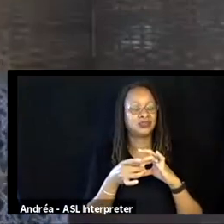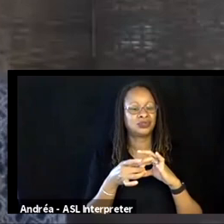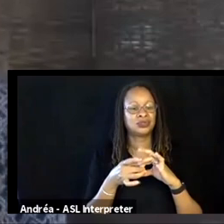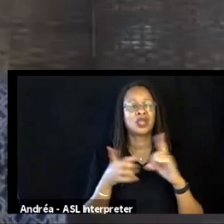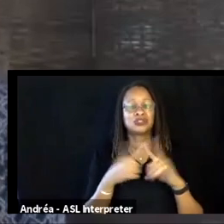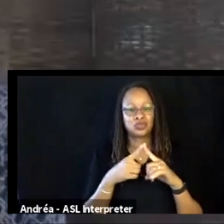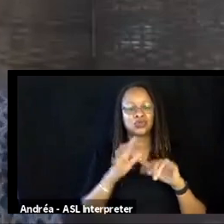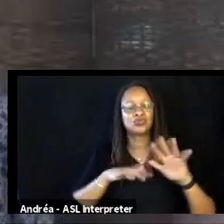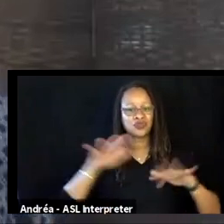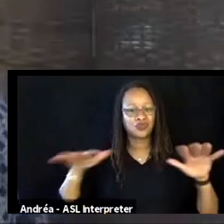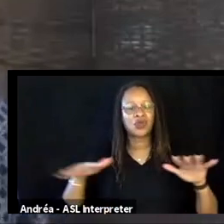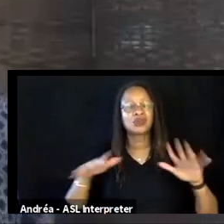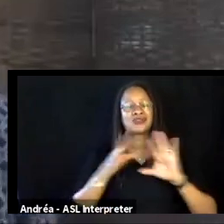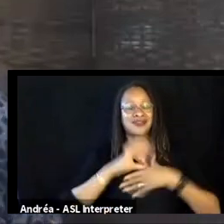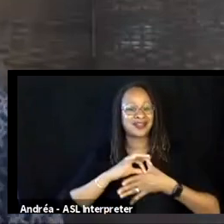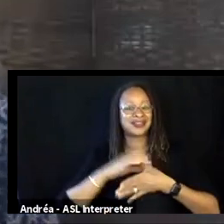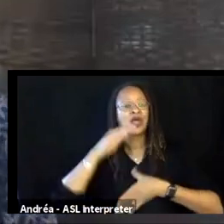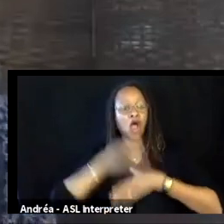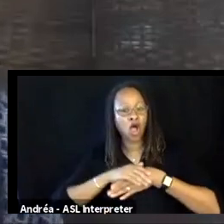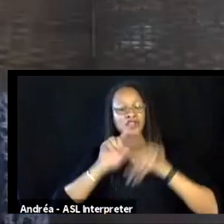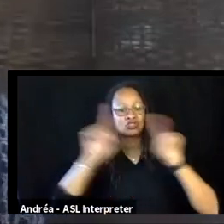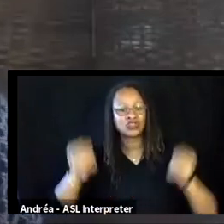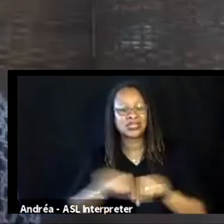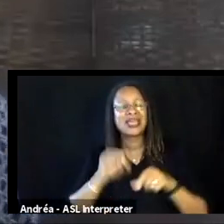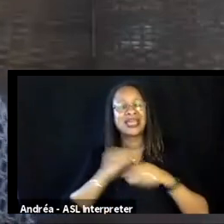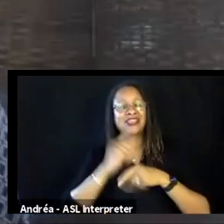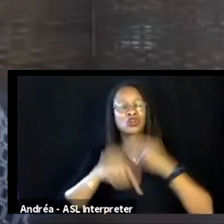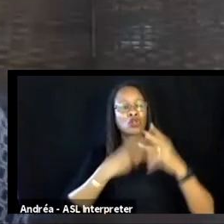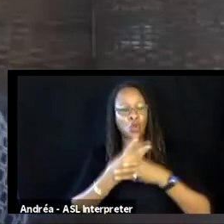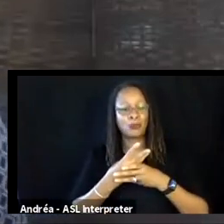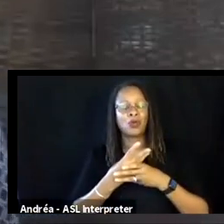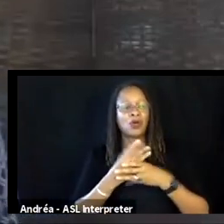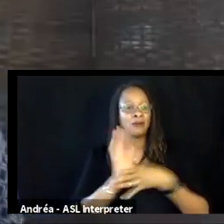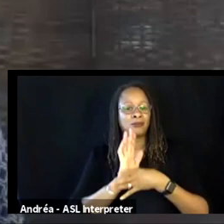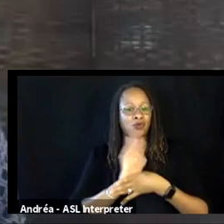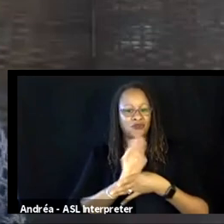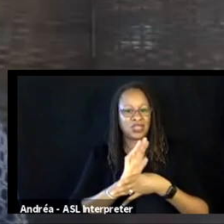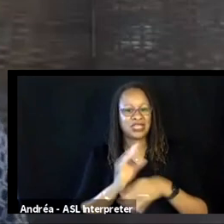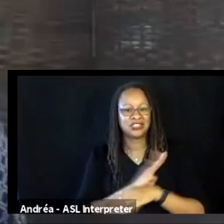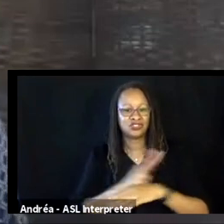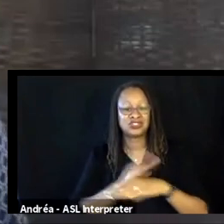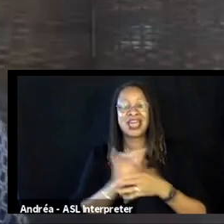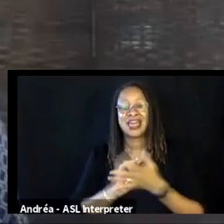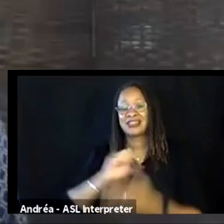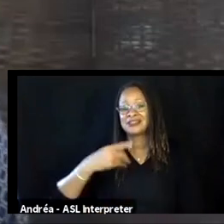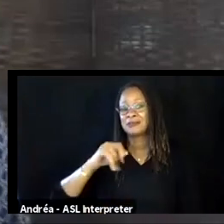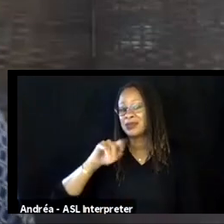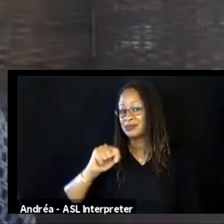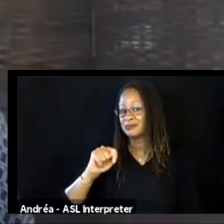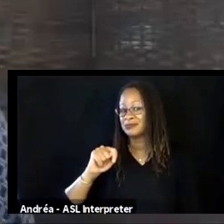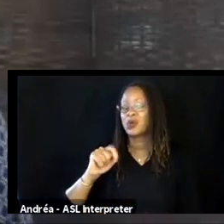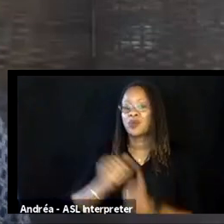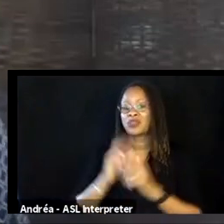diverse content on screen in the global movie industry. And that'll be in September with our partner Movio. So we just